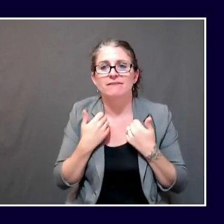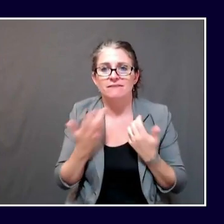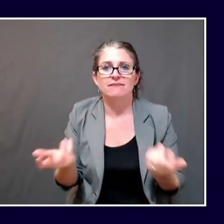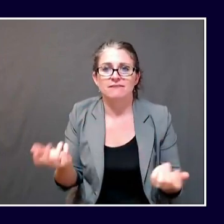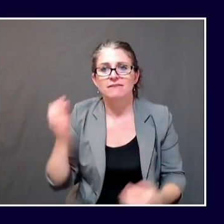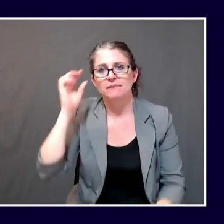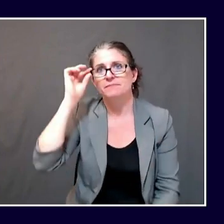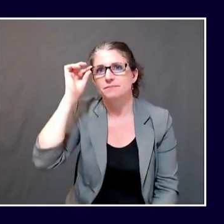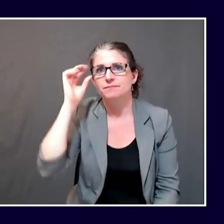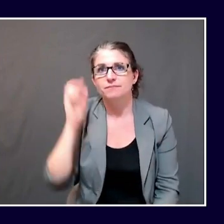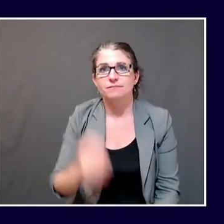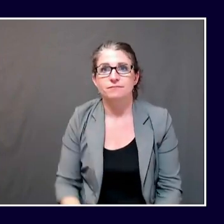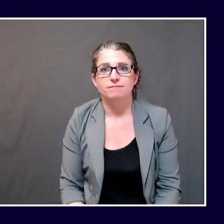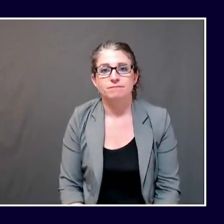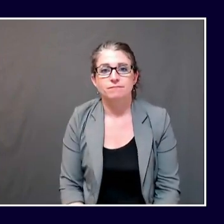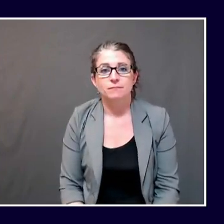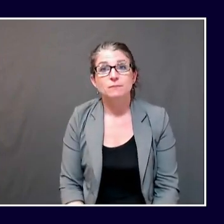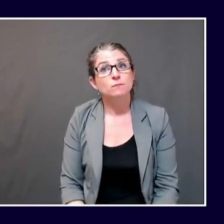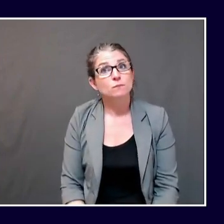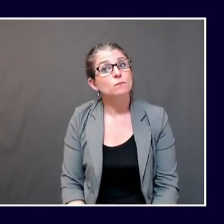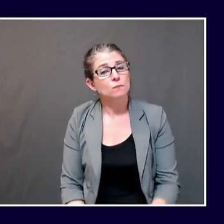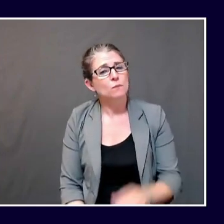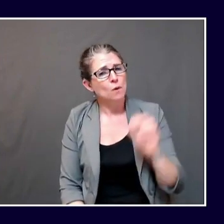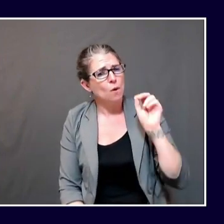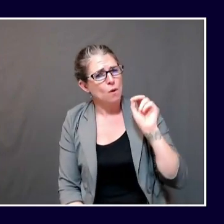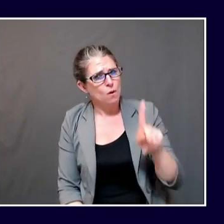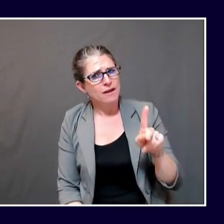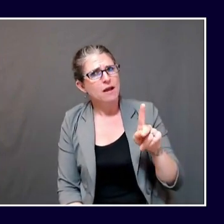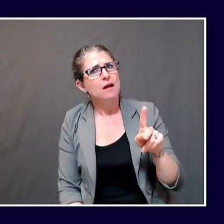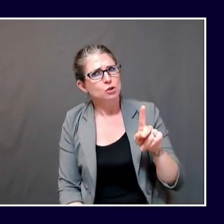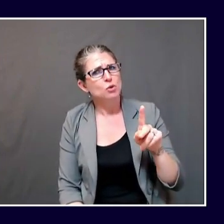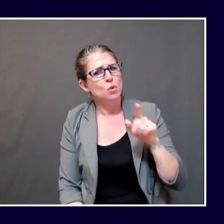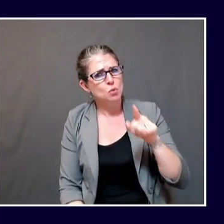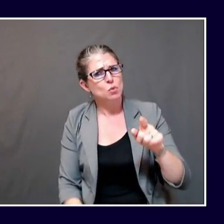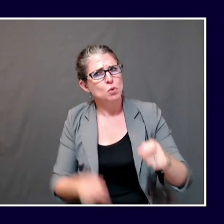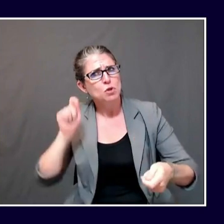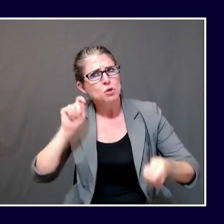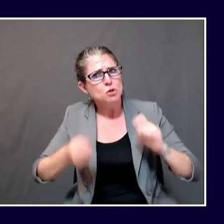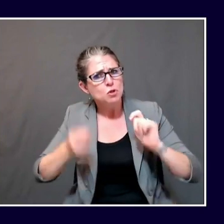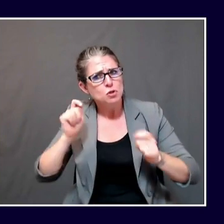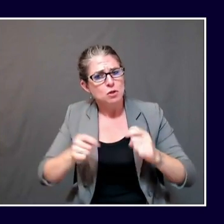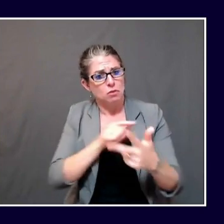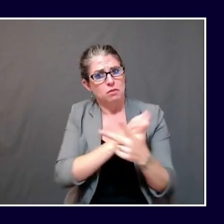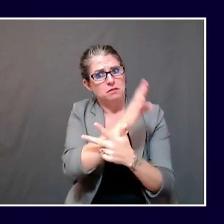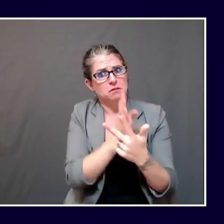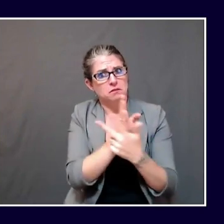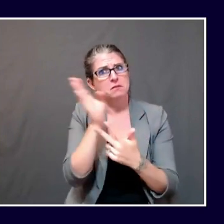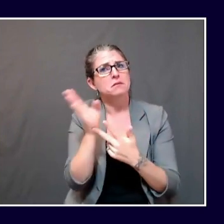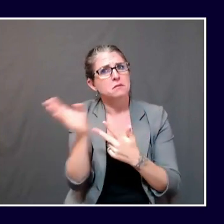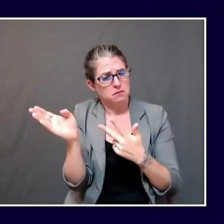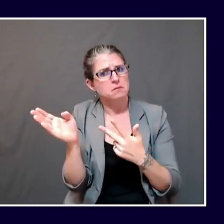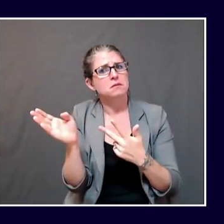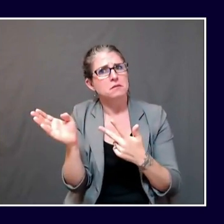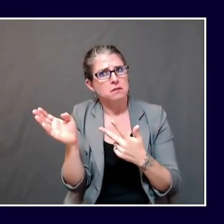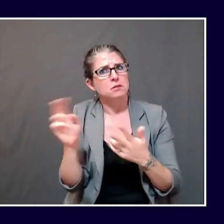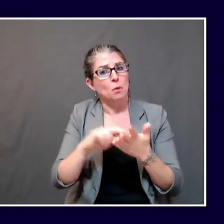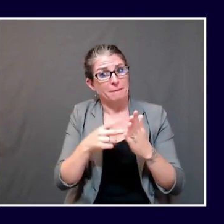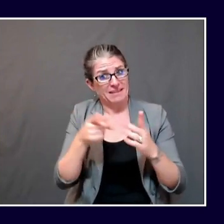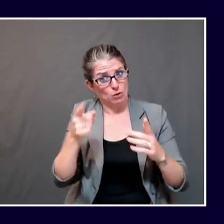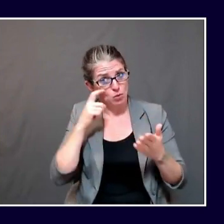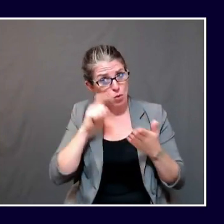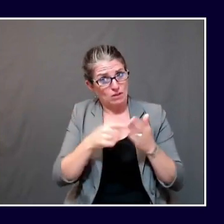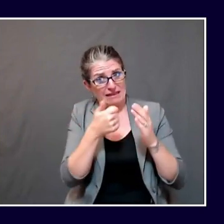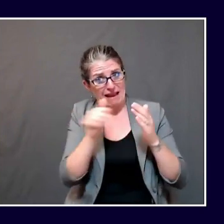Has that disparity shrunk at all since the summer, when it was reported that Maine had the highest racial disparity in the country